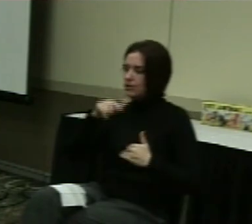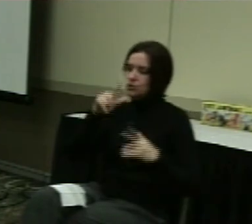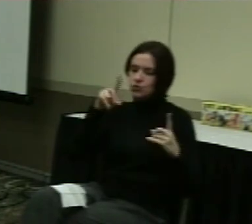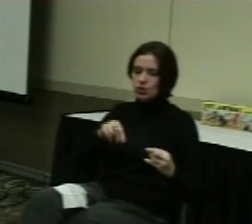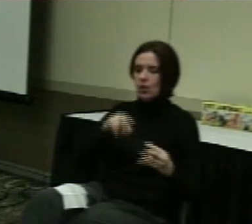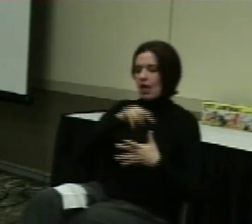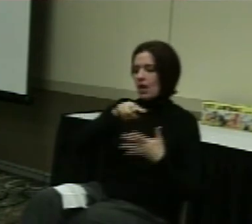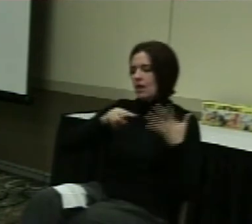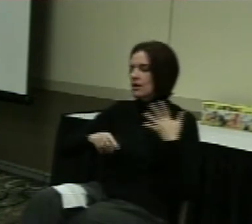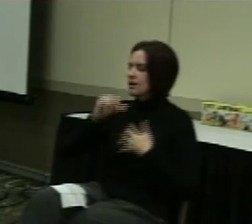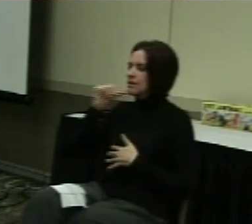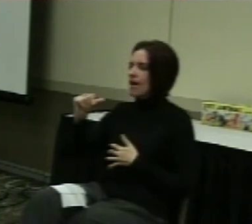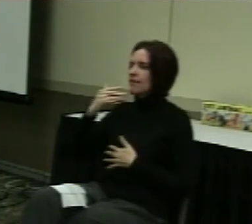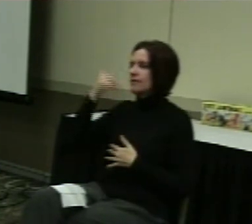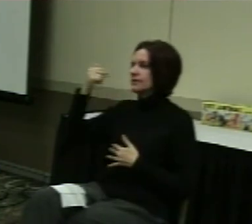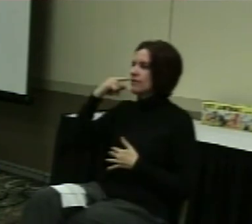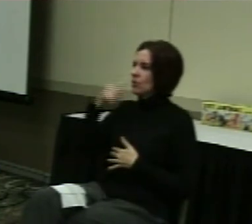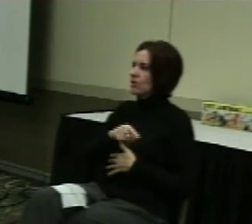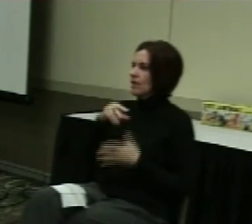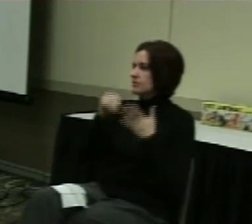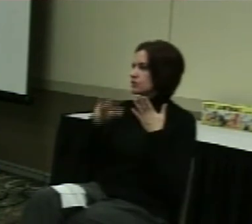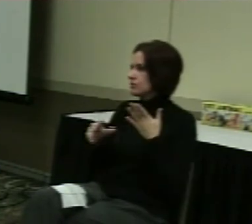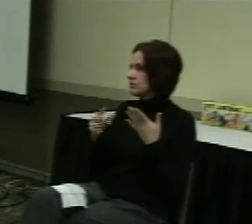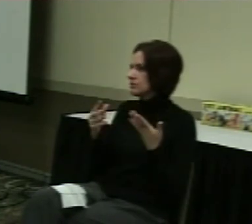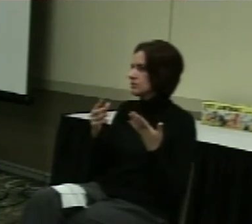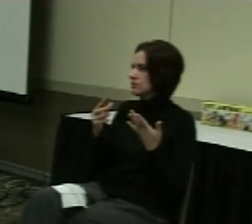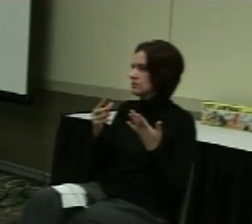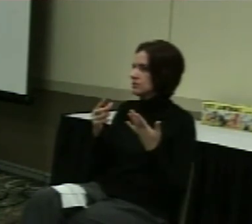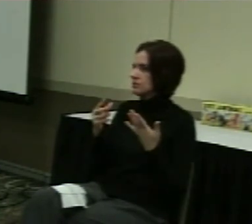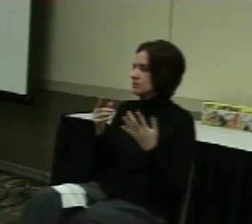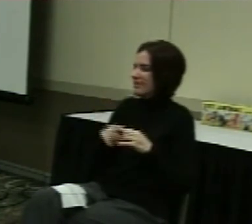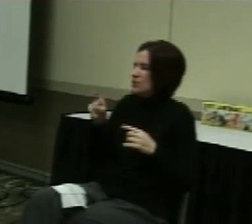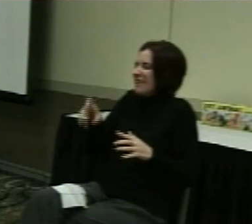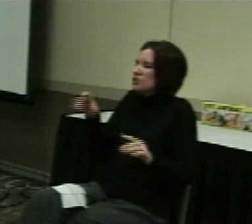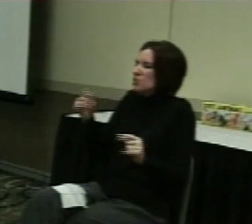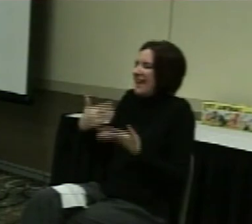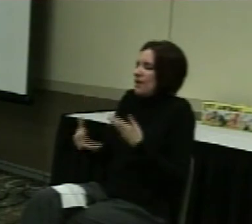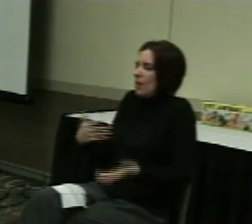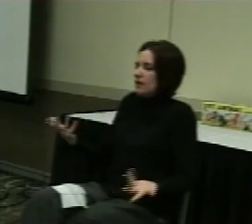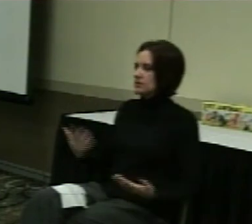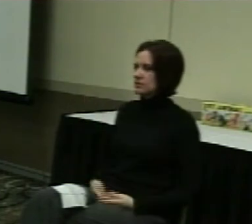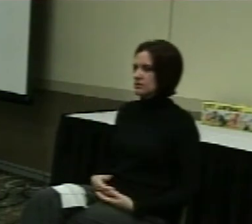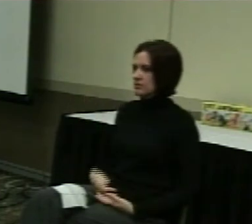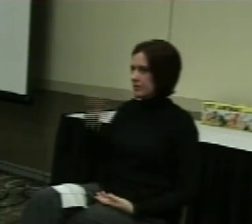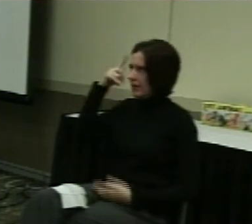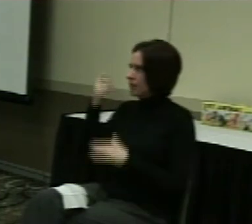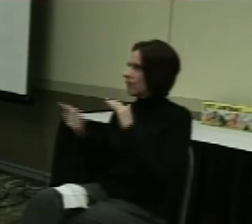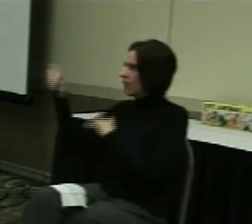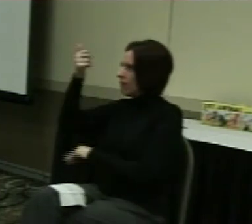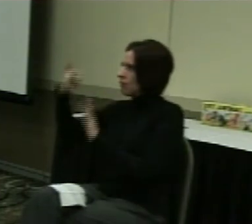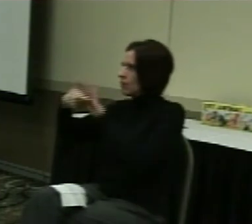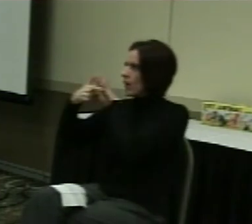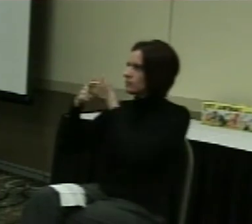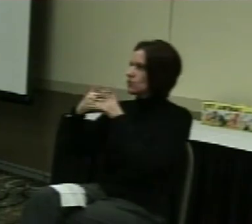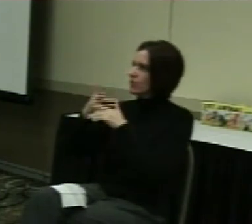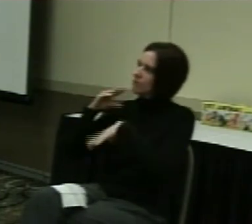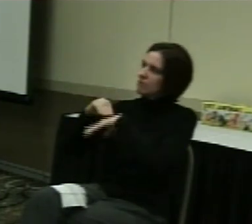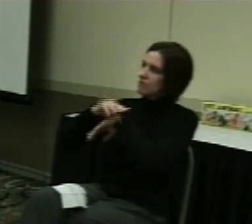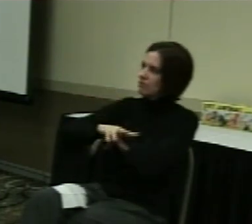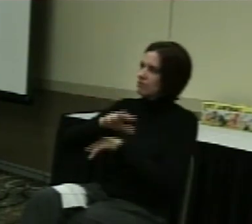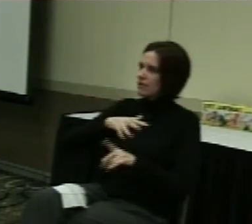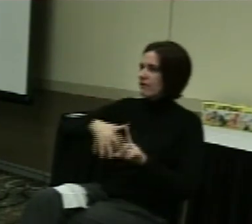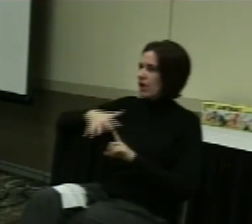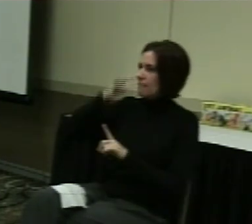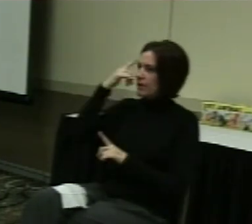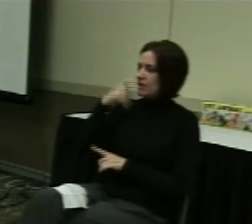always ideal for the students, but yet they have to do it anyway, so kind of that it impacts the environment, obviously, because